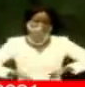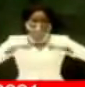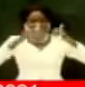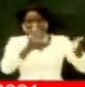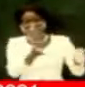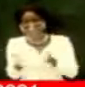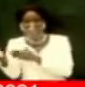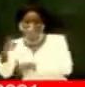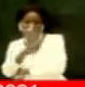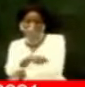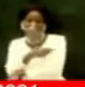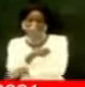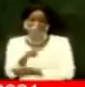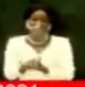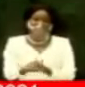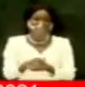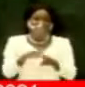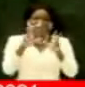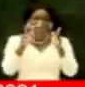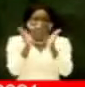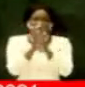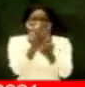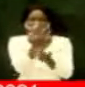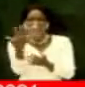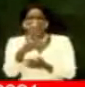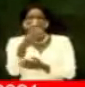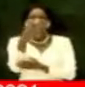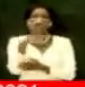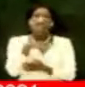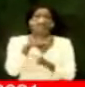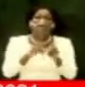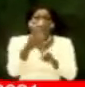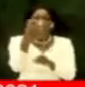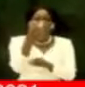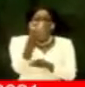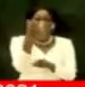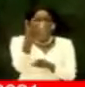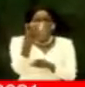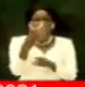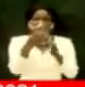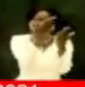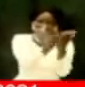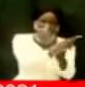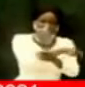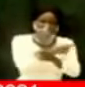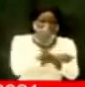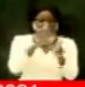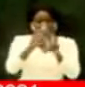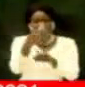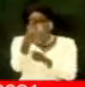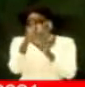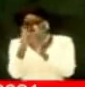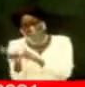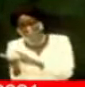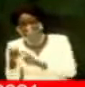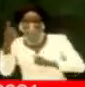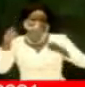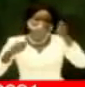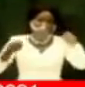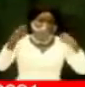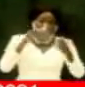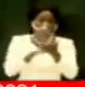patients in our hospitals to 34. Unfortunately, we have lost one in Cholo. We have lost one person who has died due